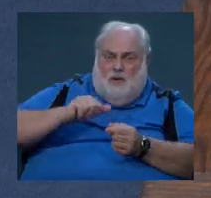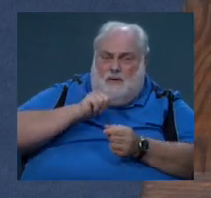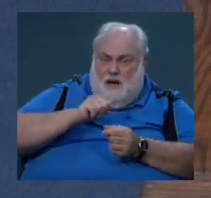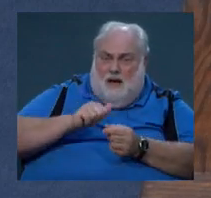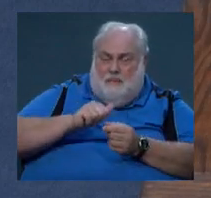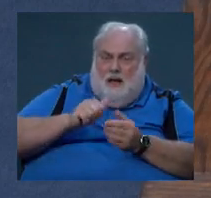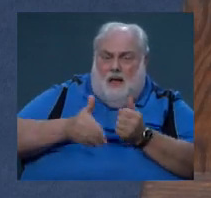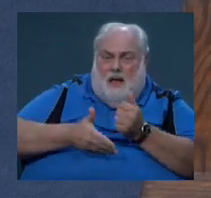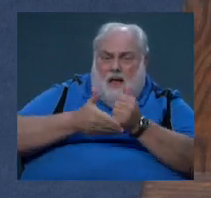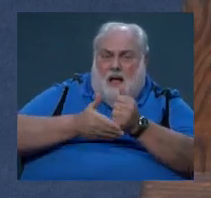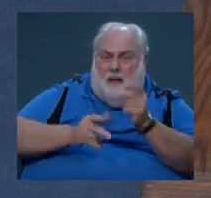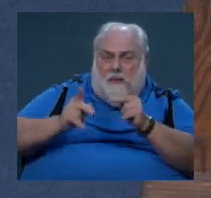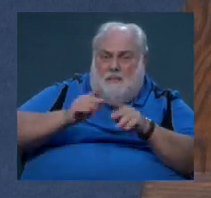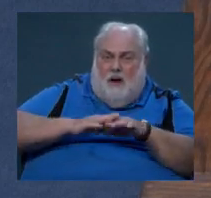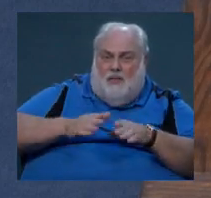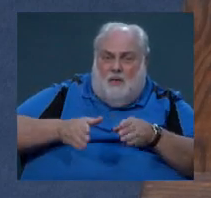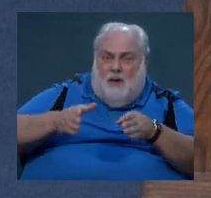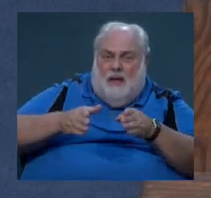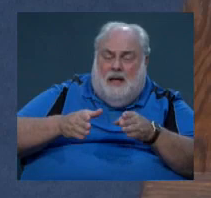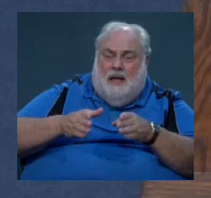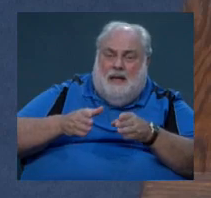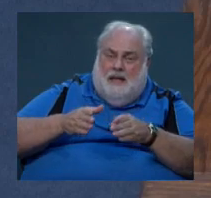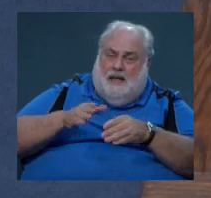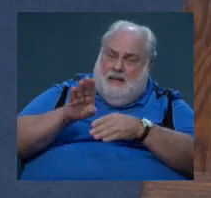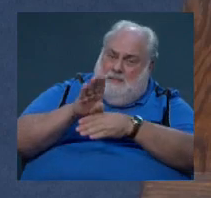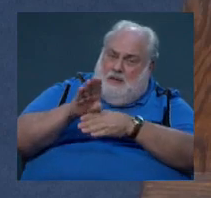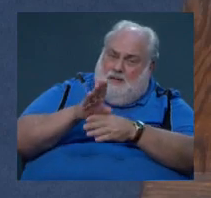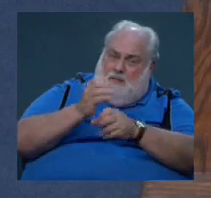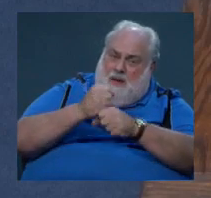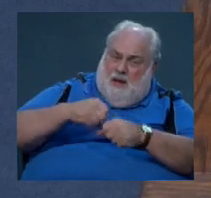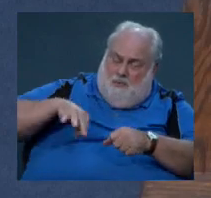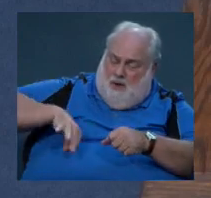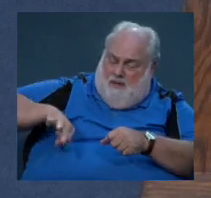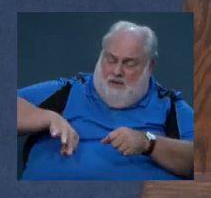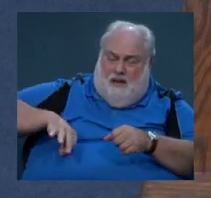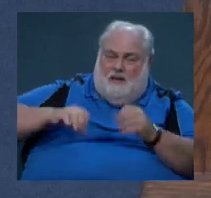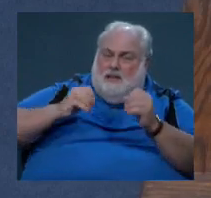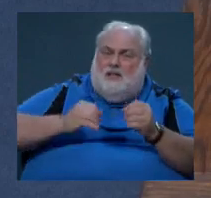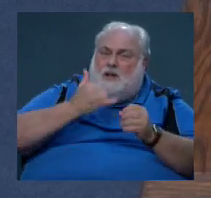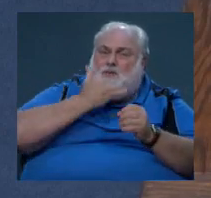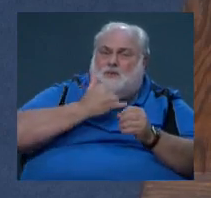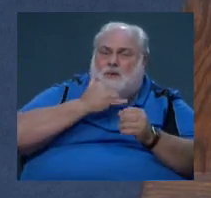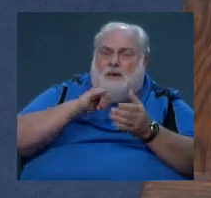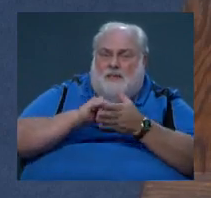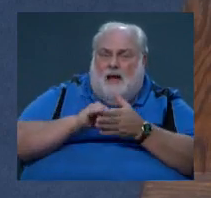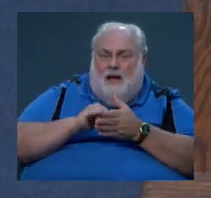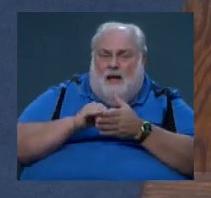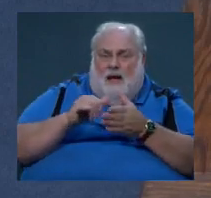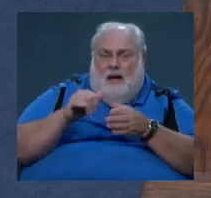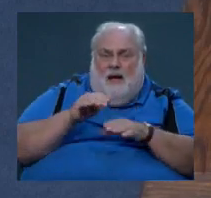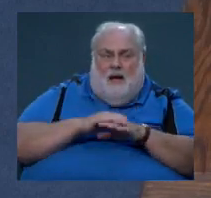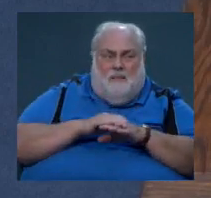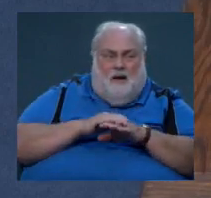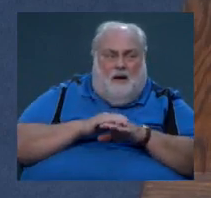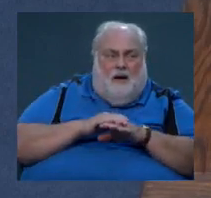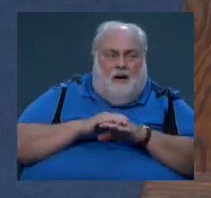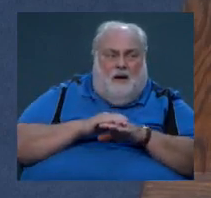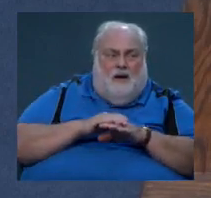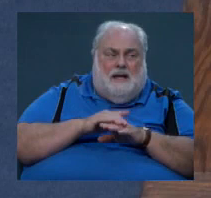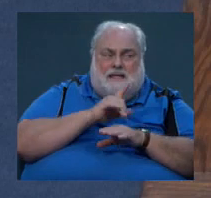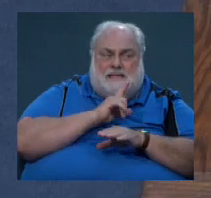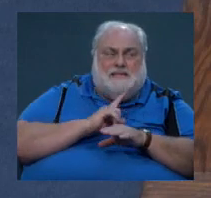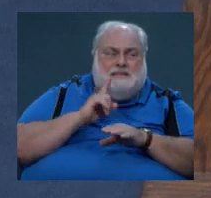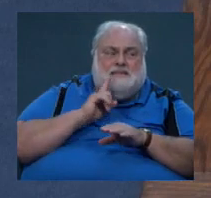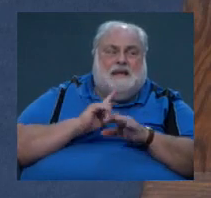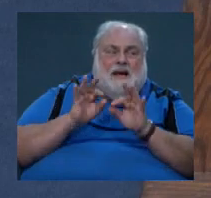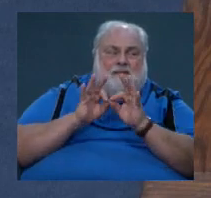may help people along the way, but he's in business to make a profit. Nothing wrong with that. By golly, let him make it on the, with